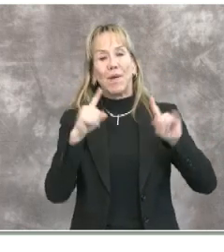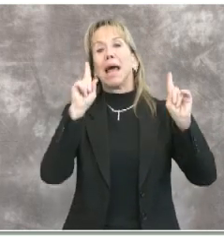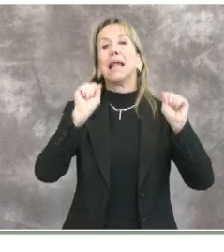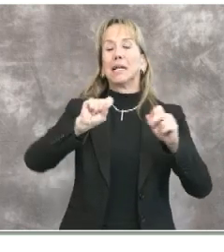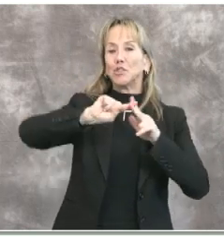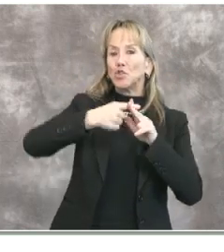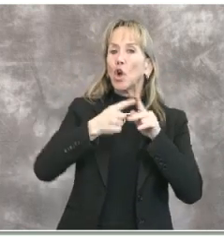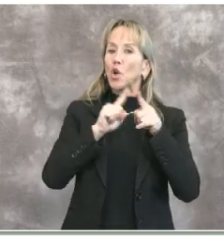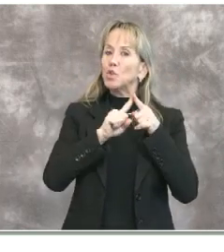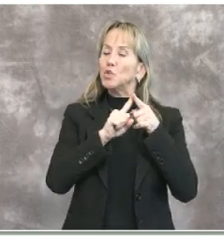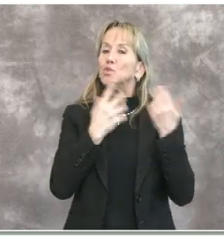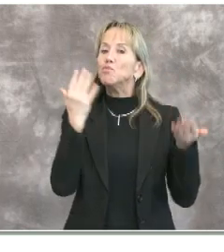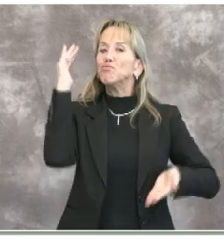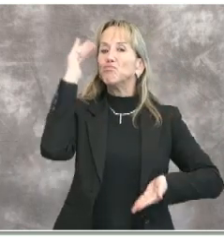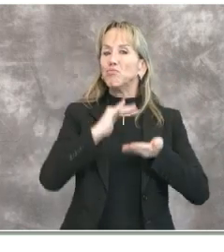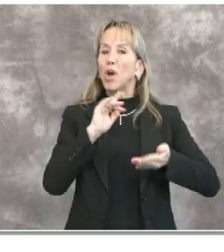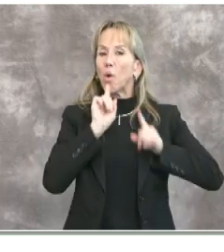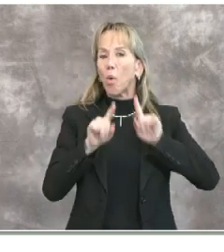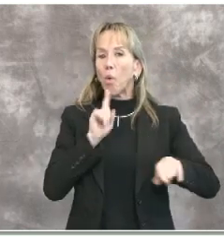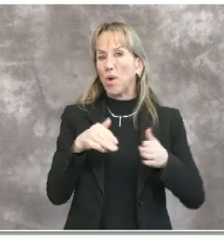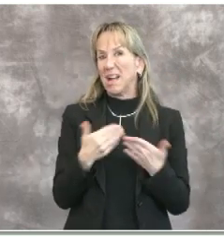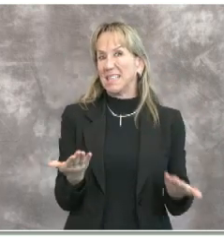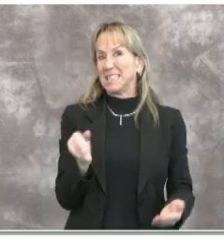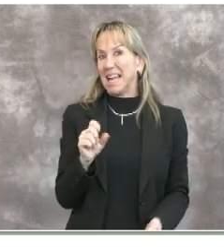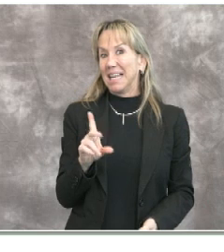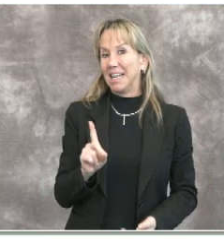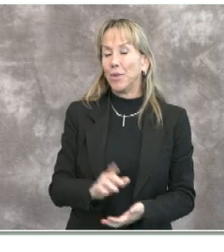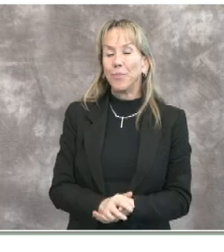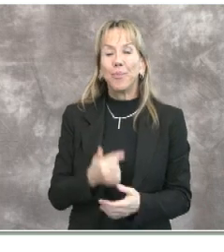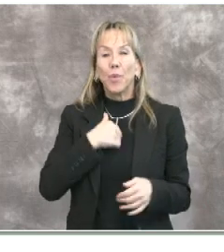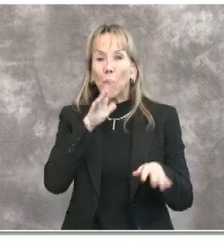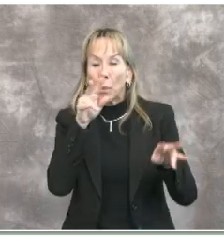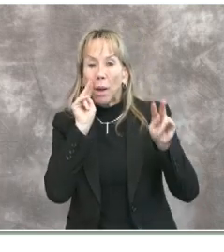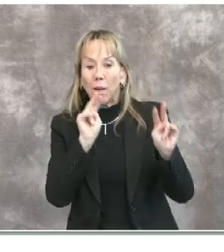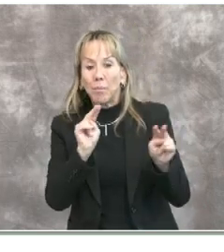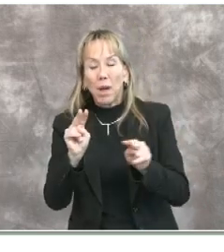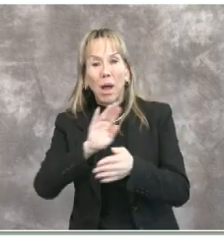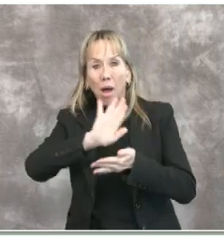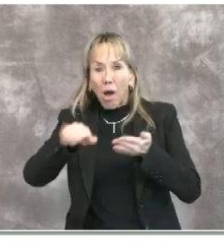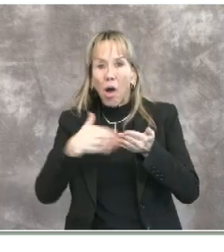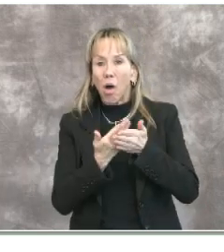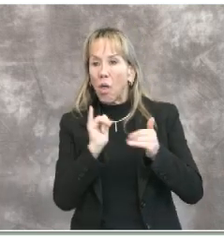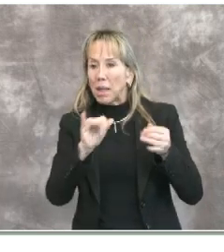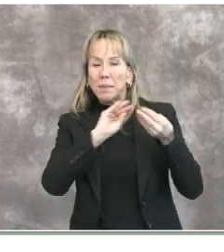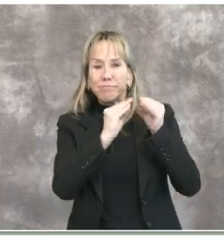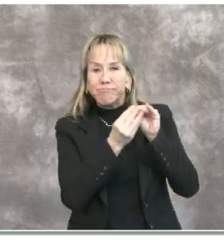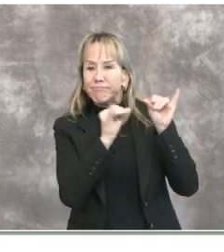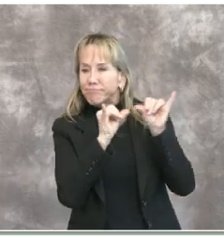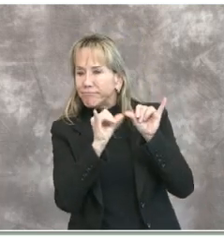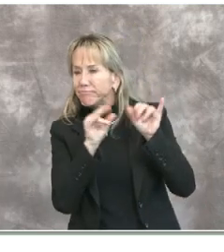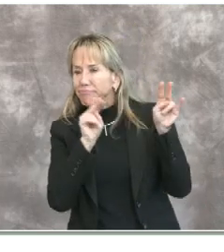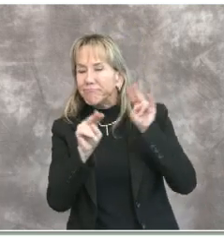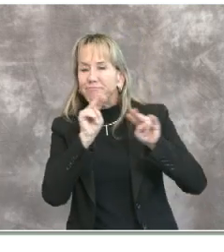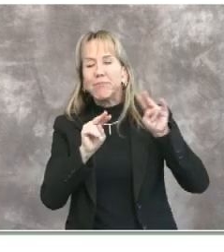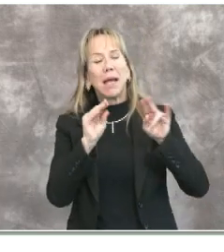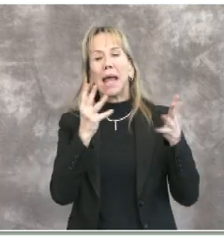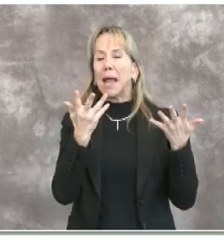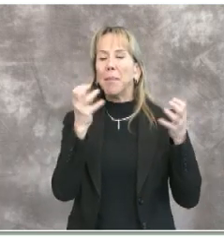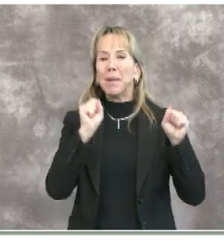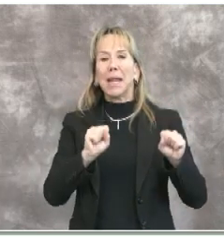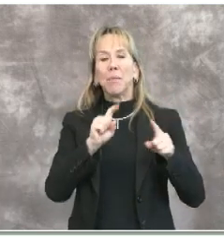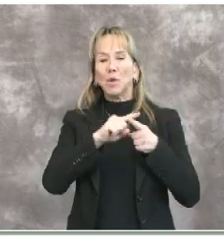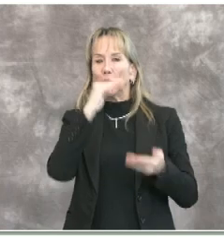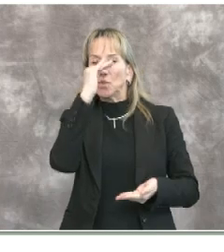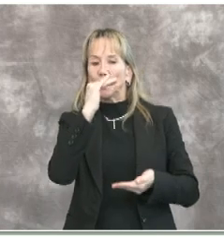Diego. And we will continue, again, to monitor all of these metrics and other metrics to answer the question about dialing